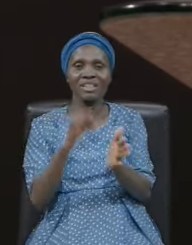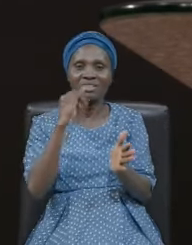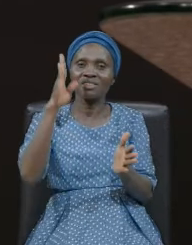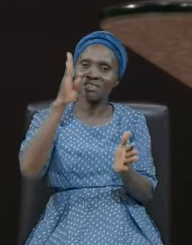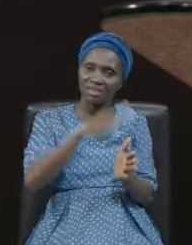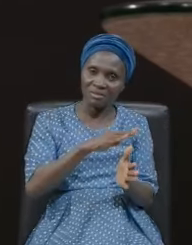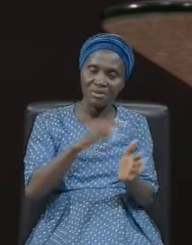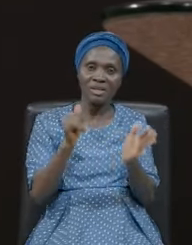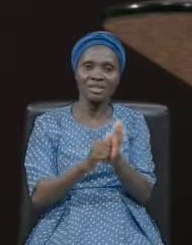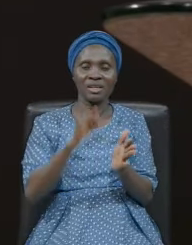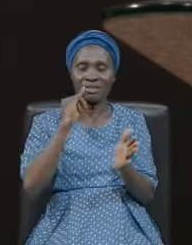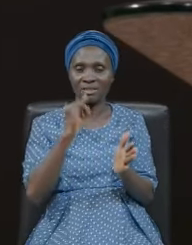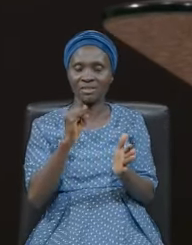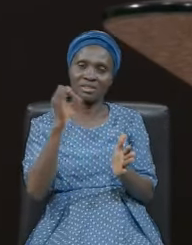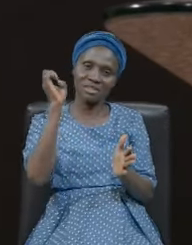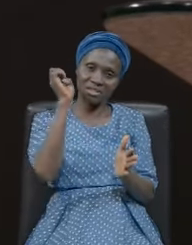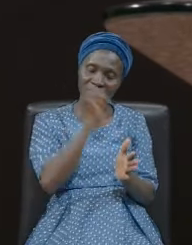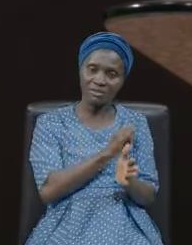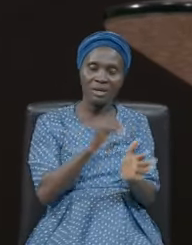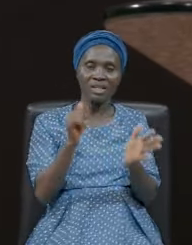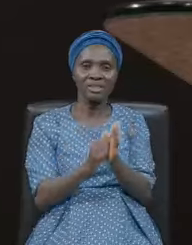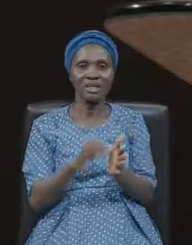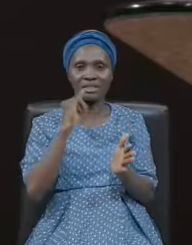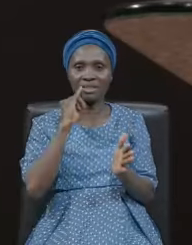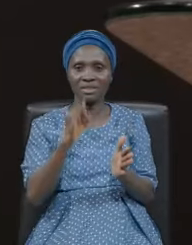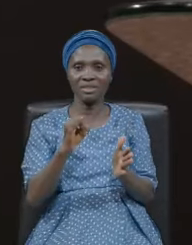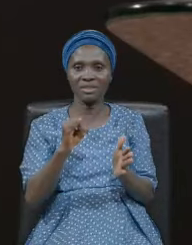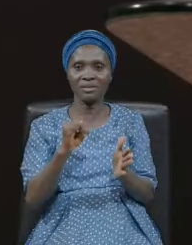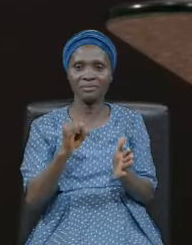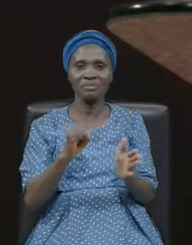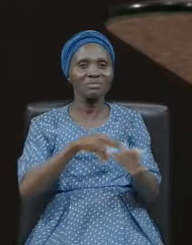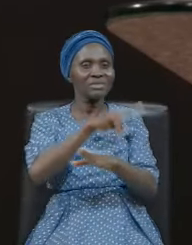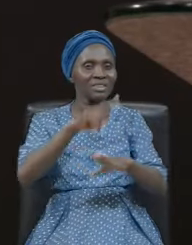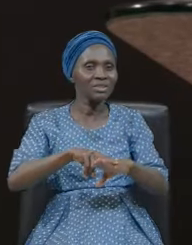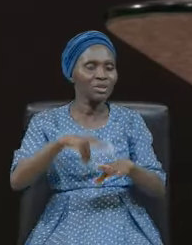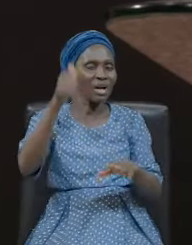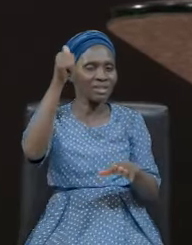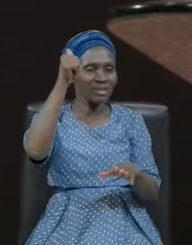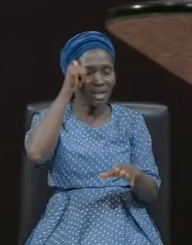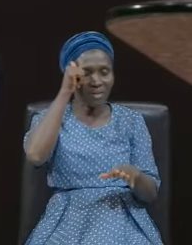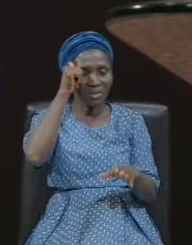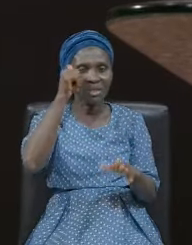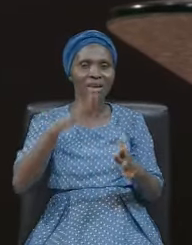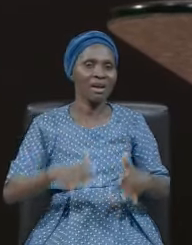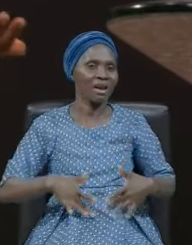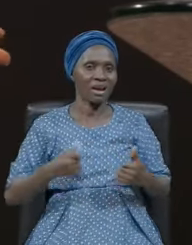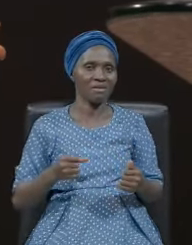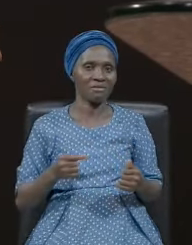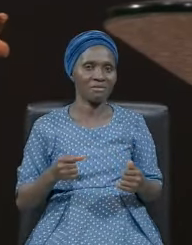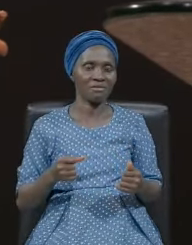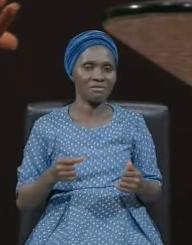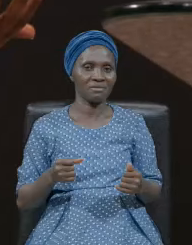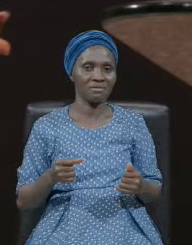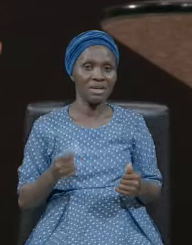That's promiscuity. That's the natural Adamic life. There are people, they take